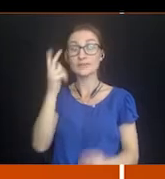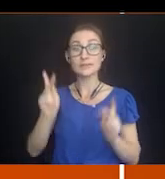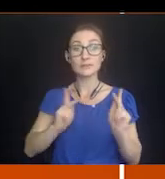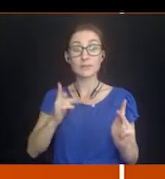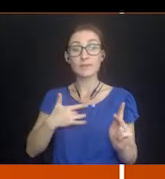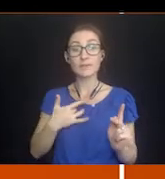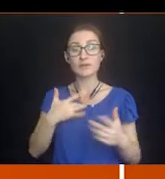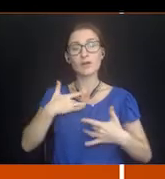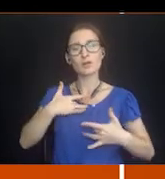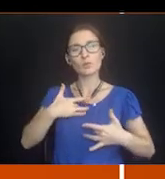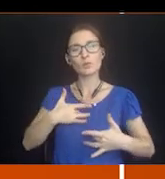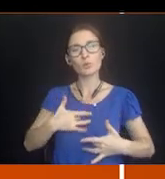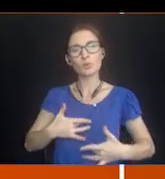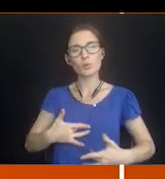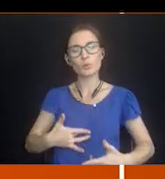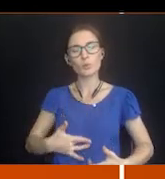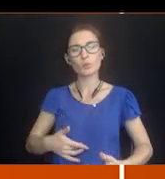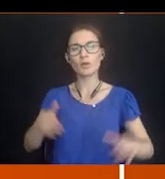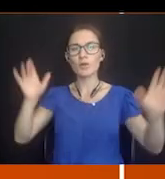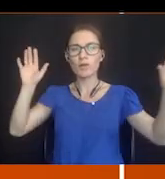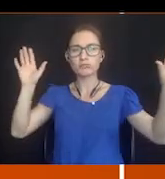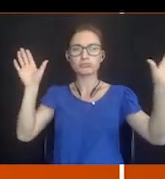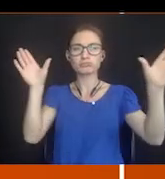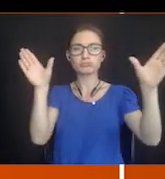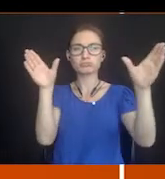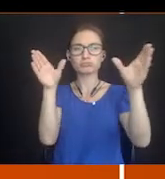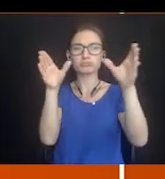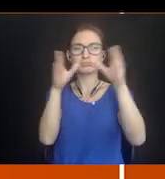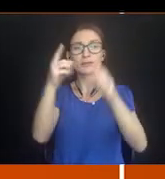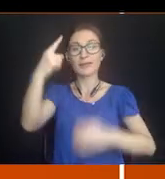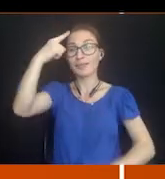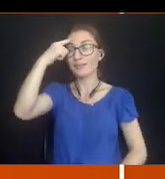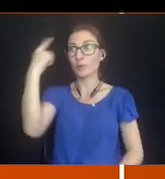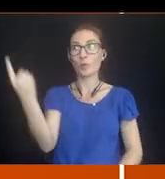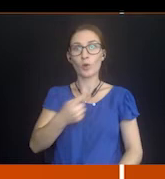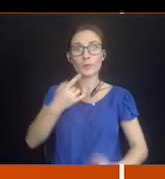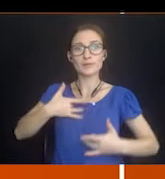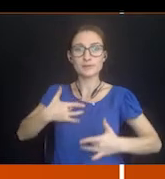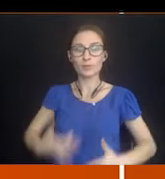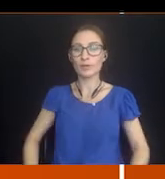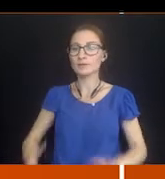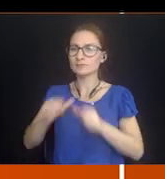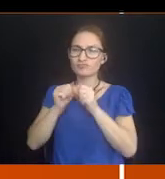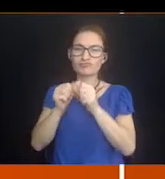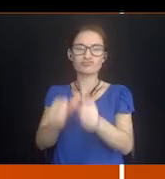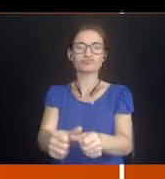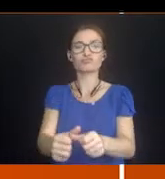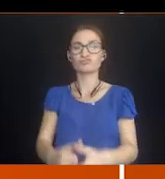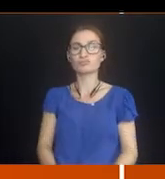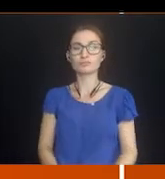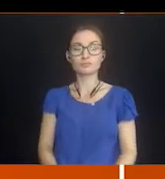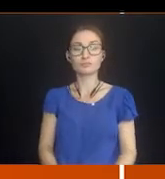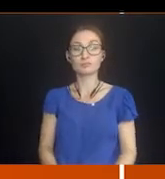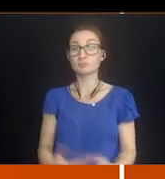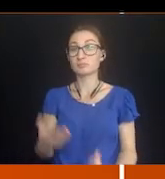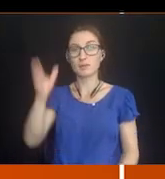That's one of the reasons why people who get depressed and get into tunnel vision think that they're always going to be depressed. They're just